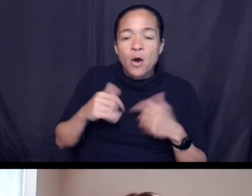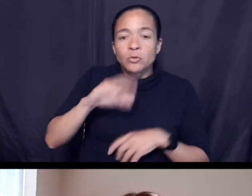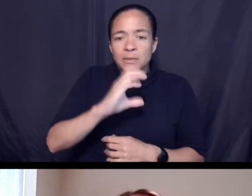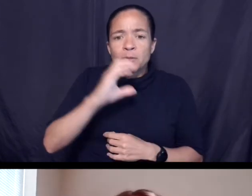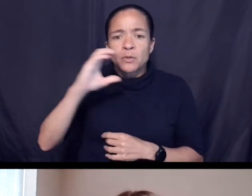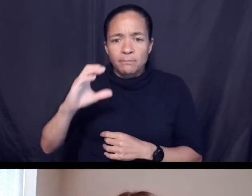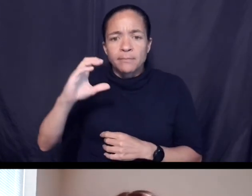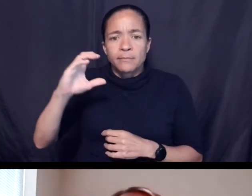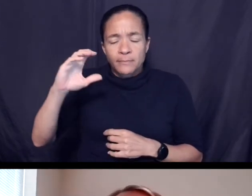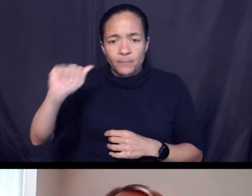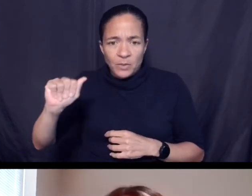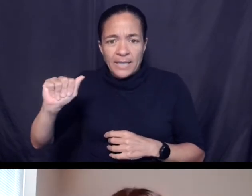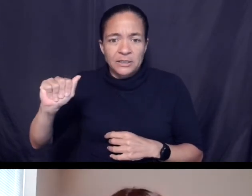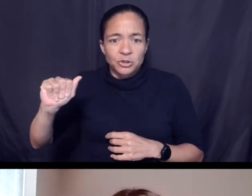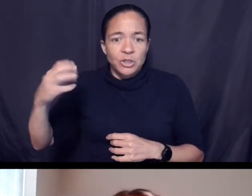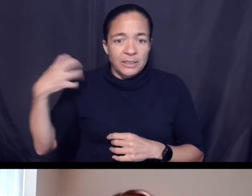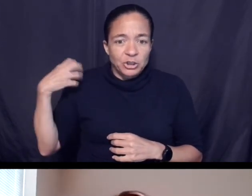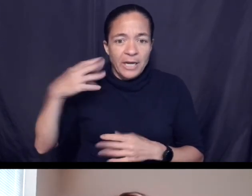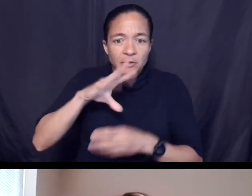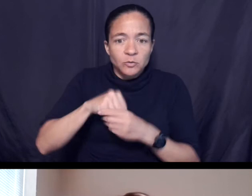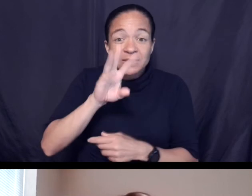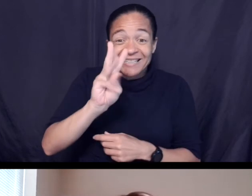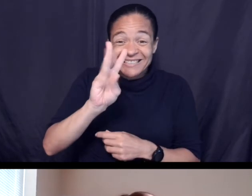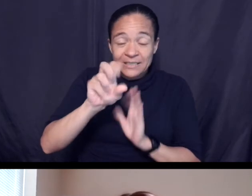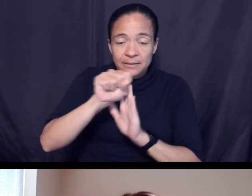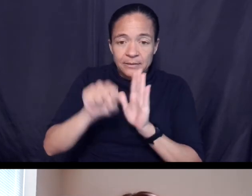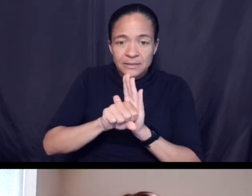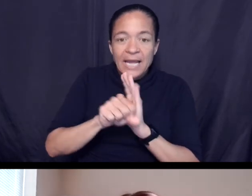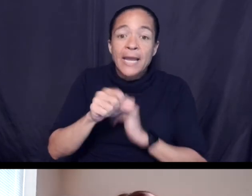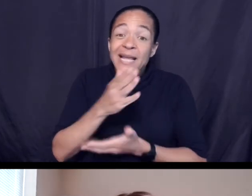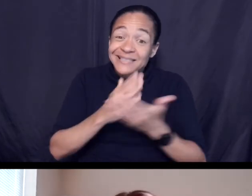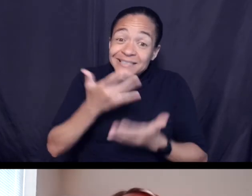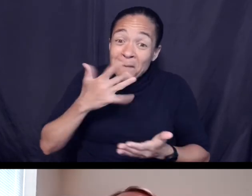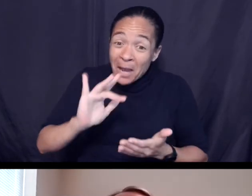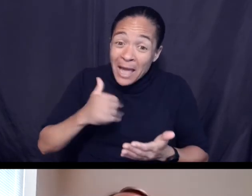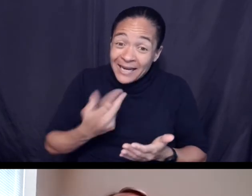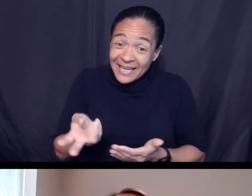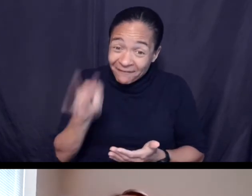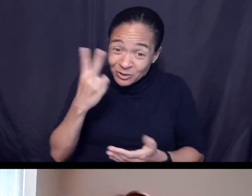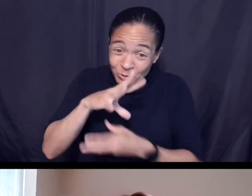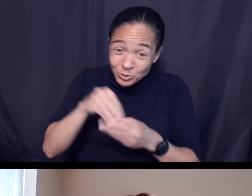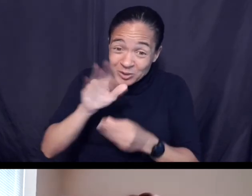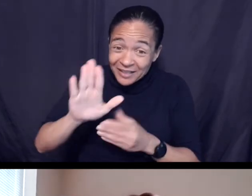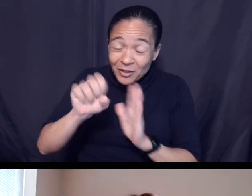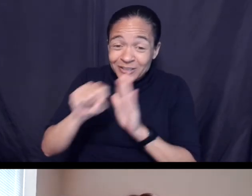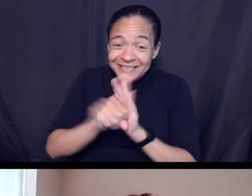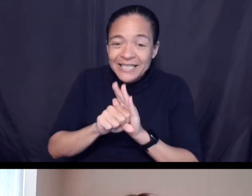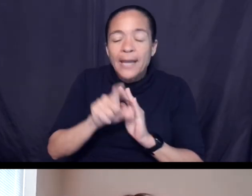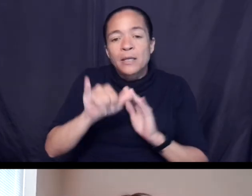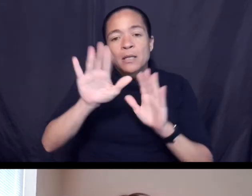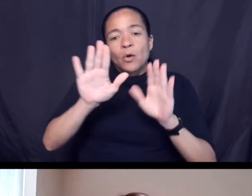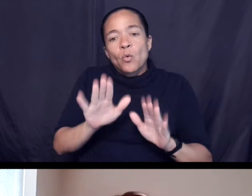Community Alliance chairs in 16 states. Some states are lucky enough to have 2. And so these